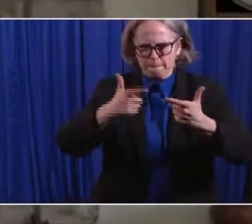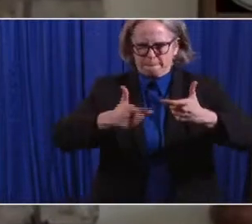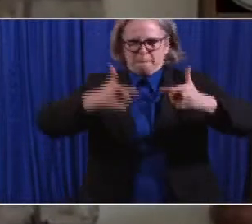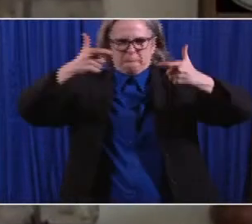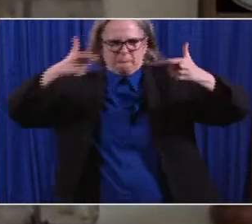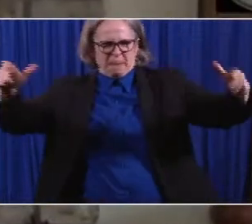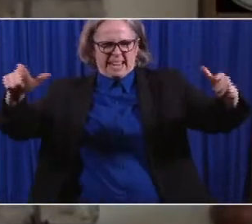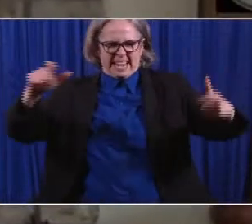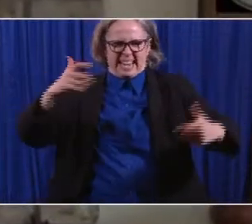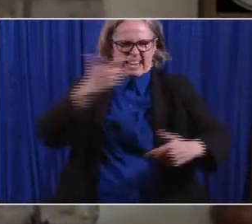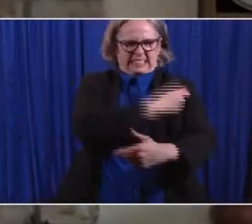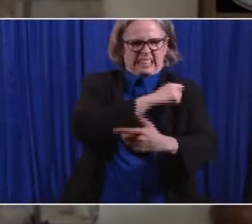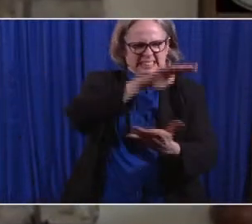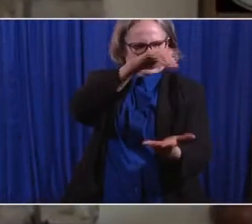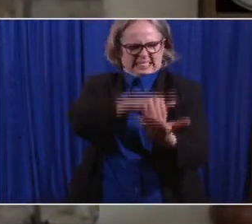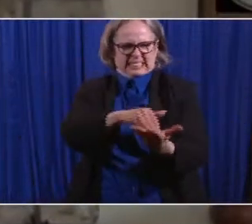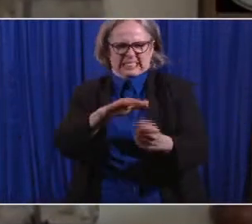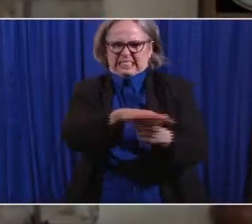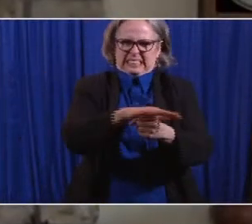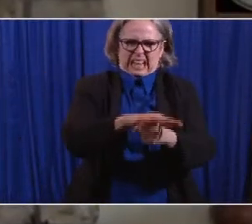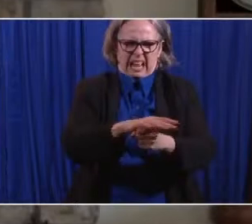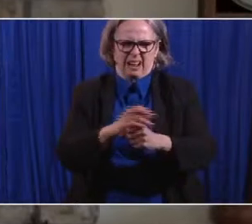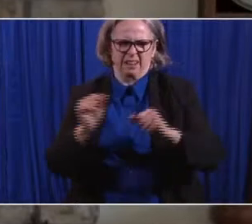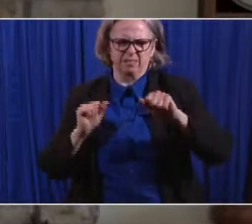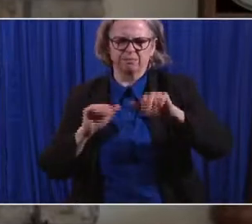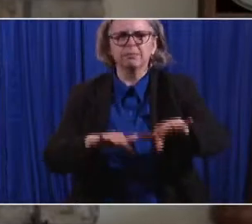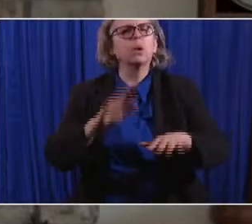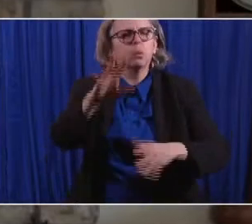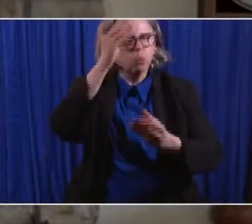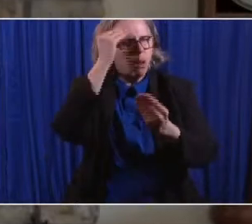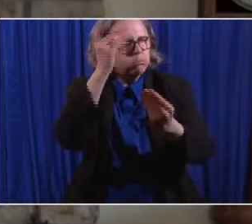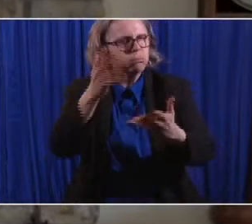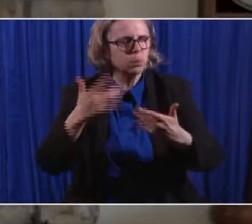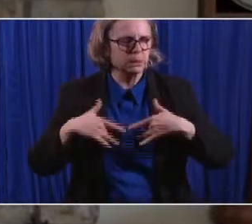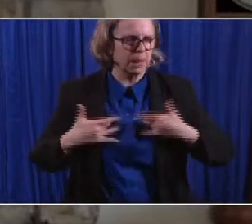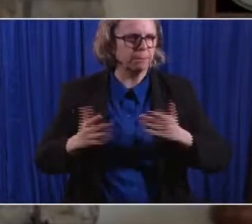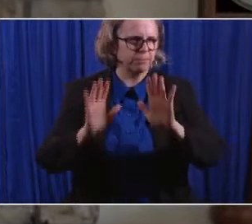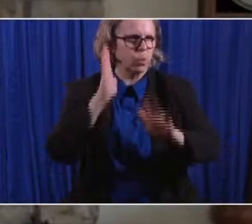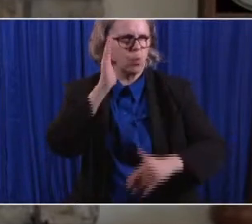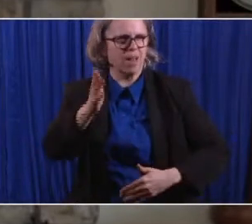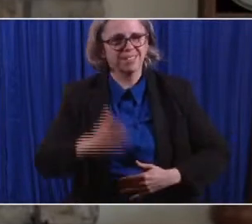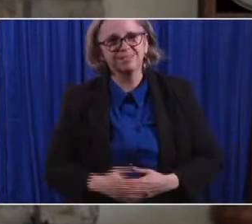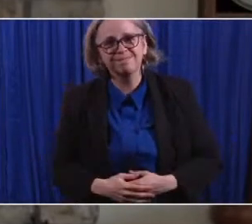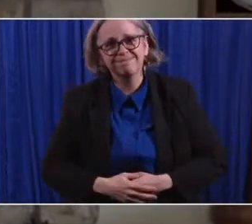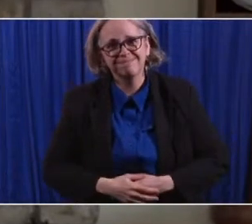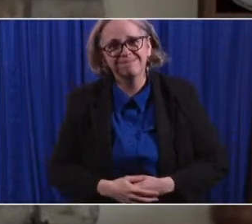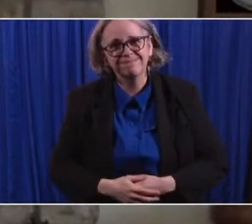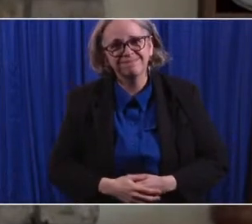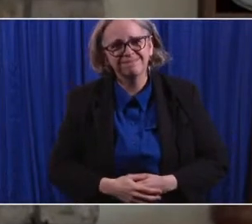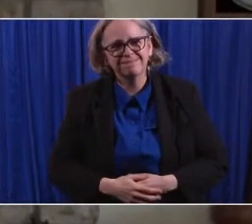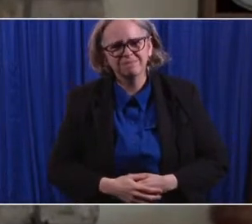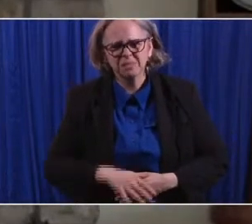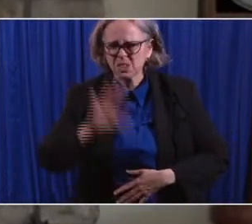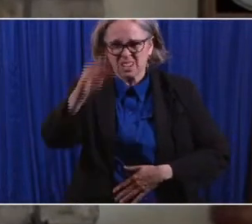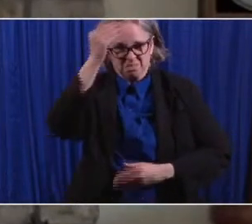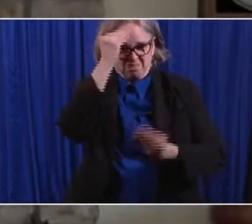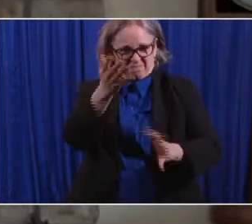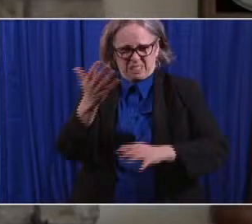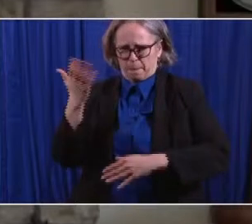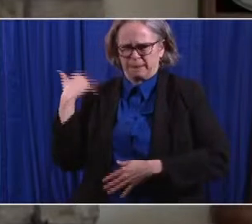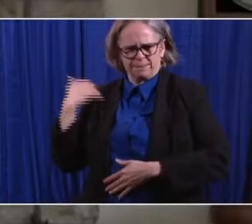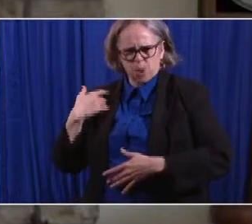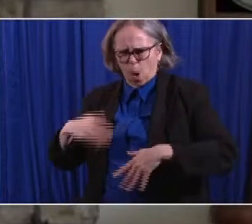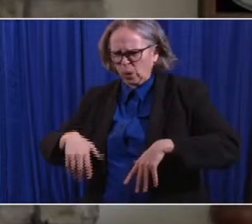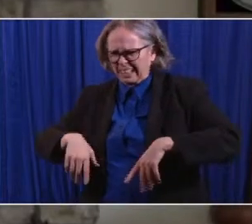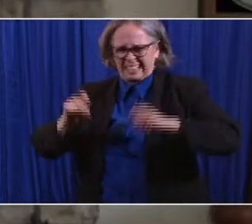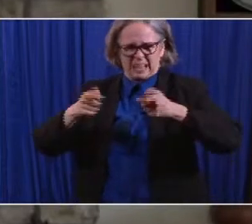while, but it's not too far off. We have had big groups before. 80 years